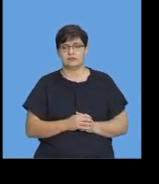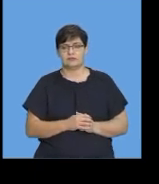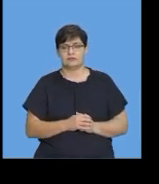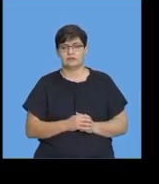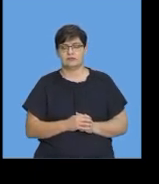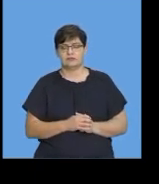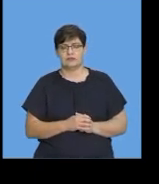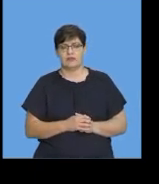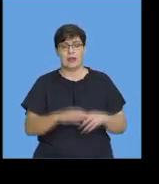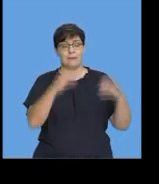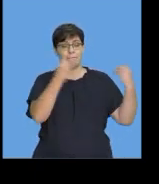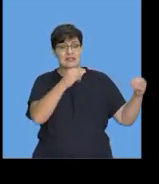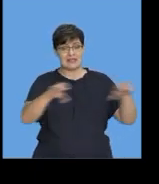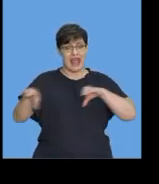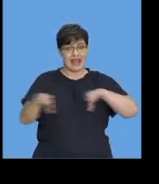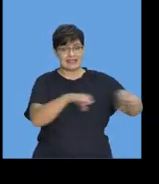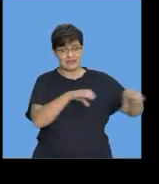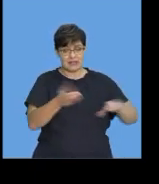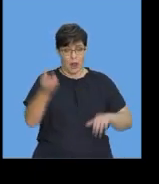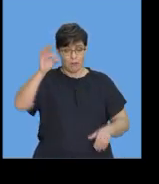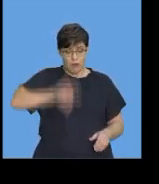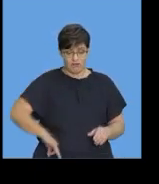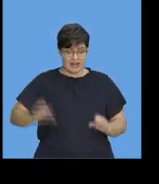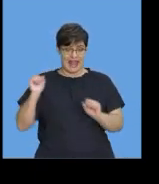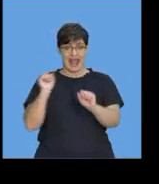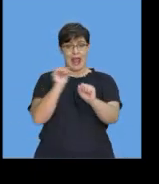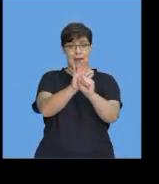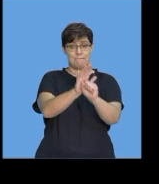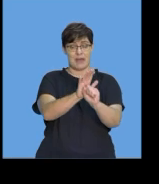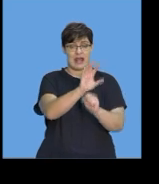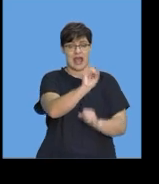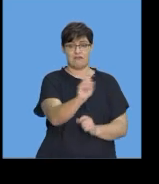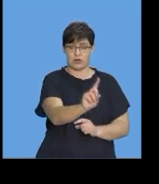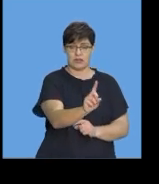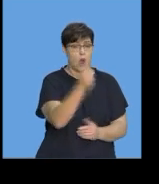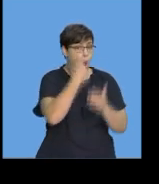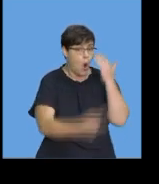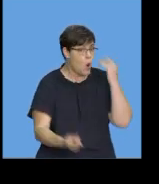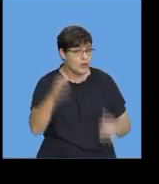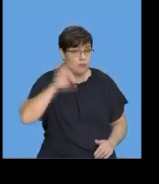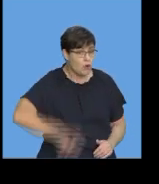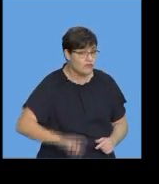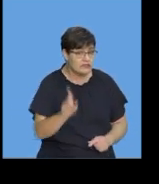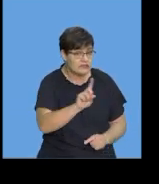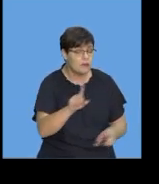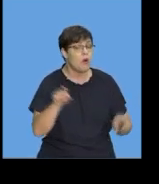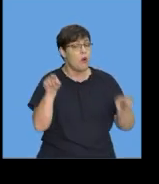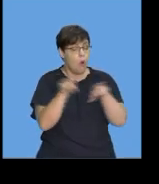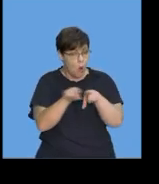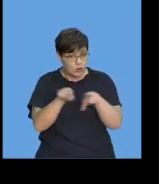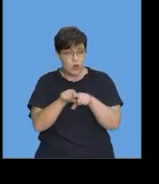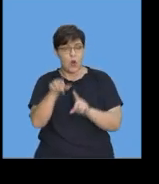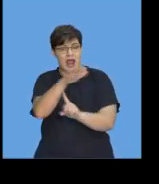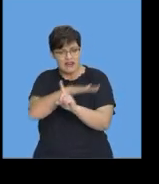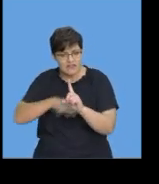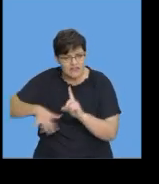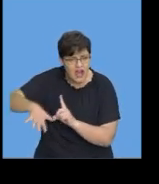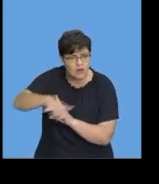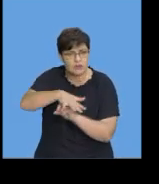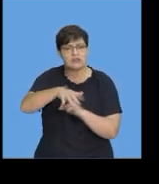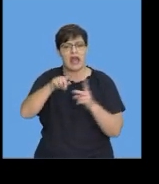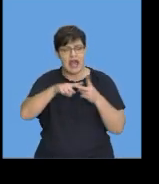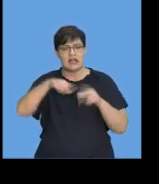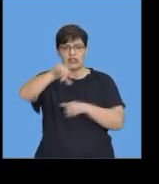impact of business activities on the profit. Not only profit, but it also focuses on